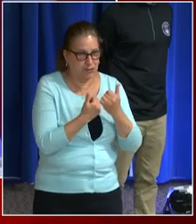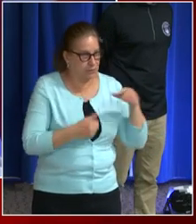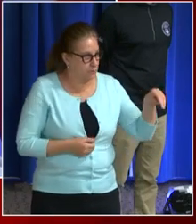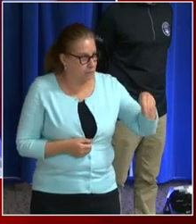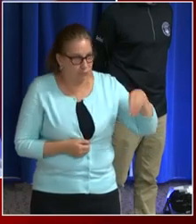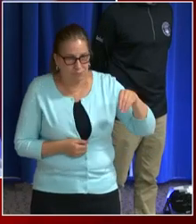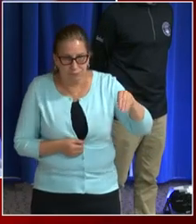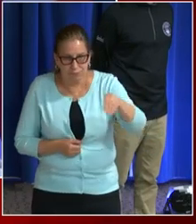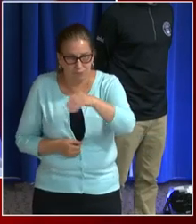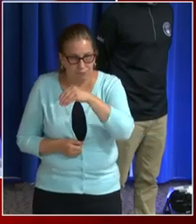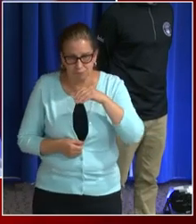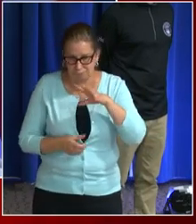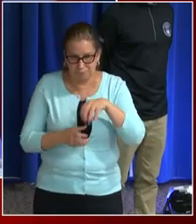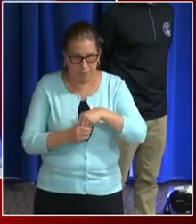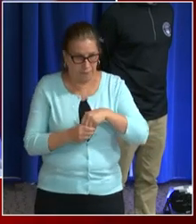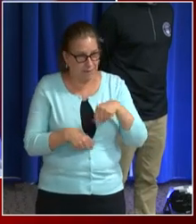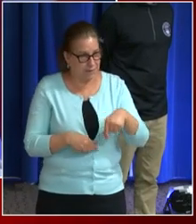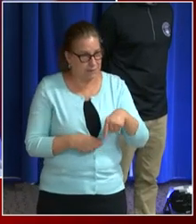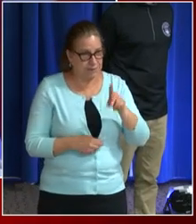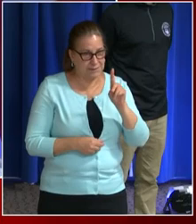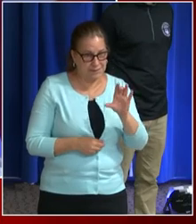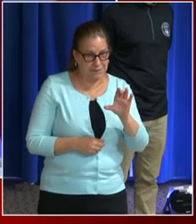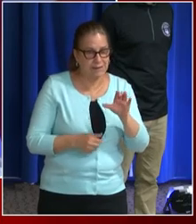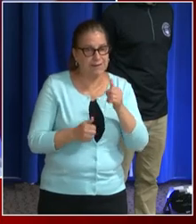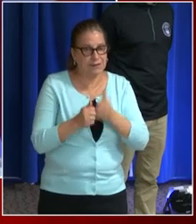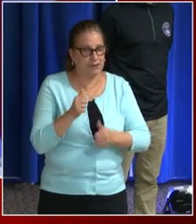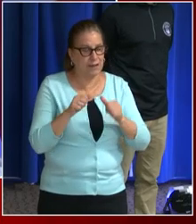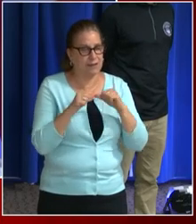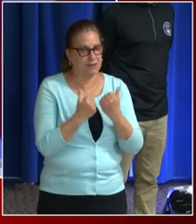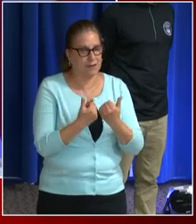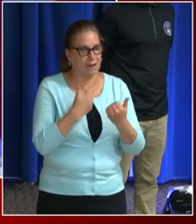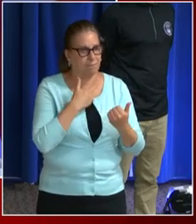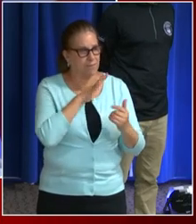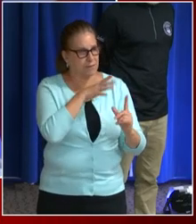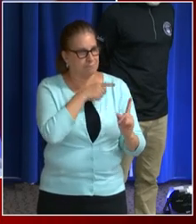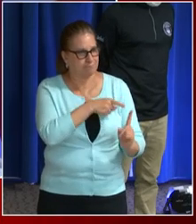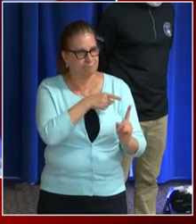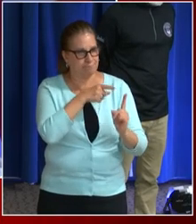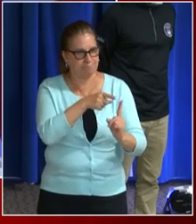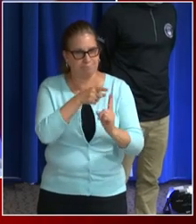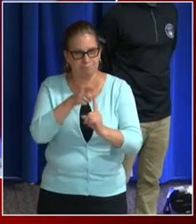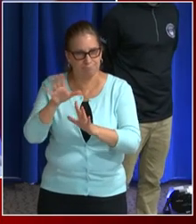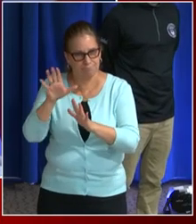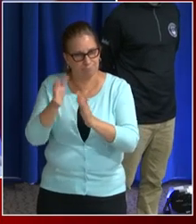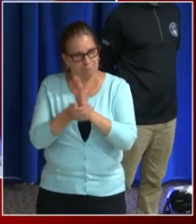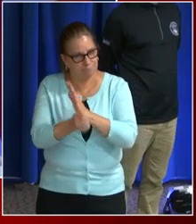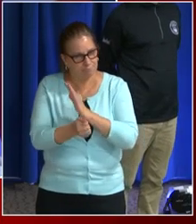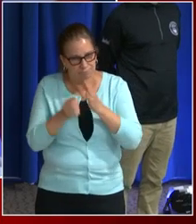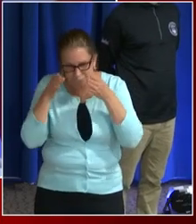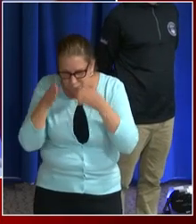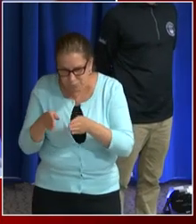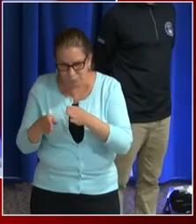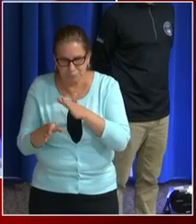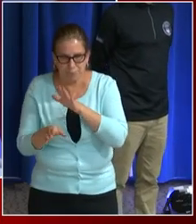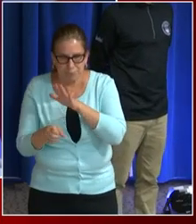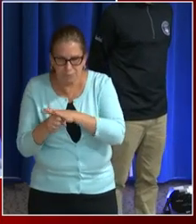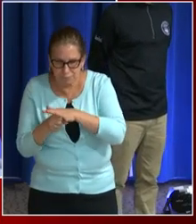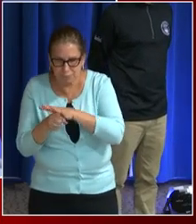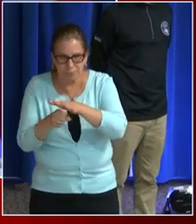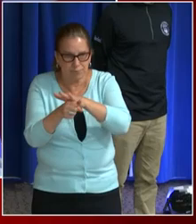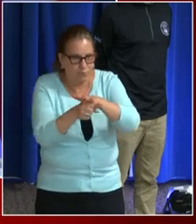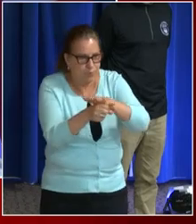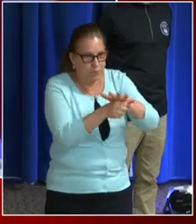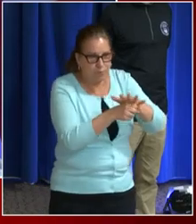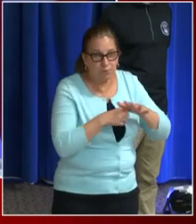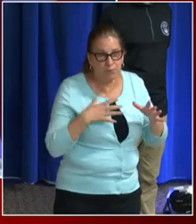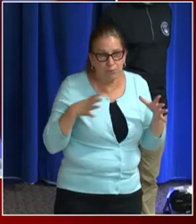those agencies have specific and inconsistent jurisdictions. And the idea behind unified command